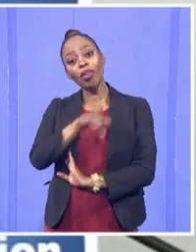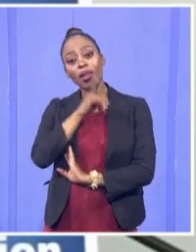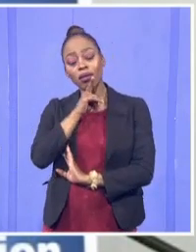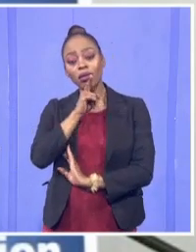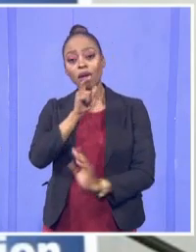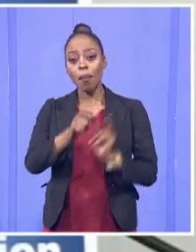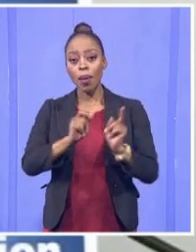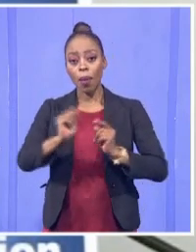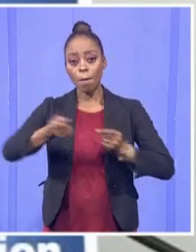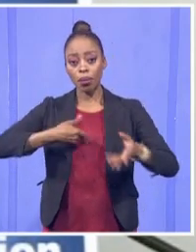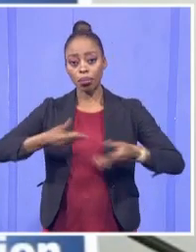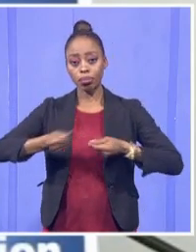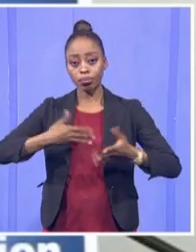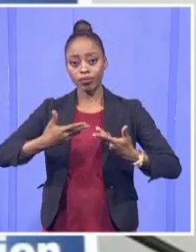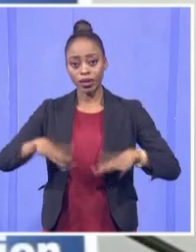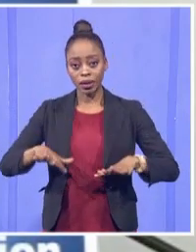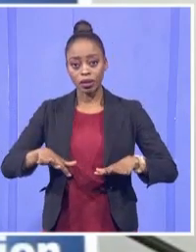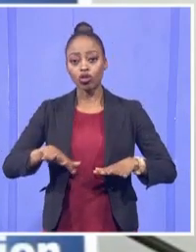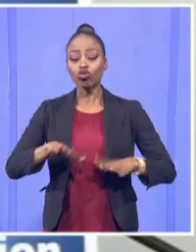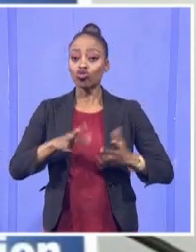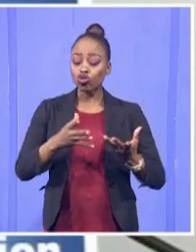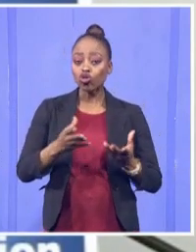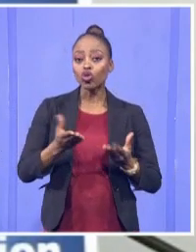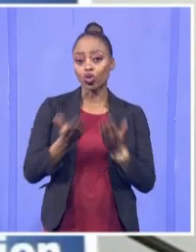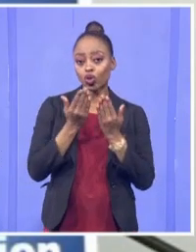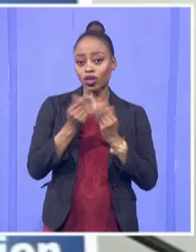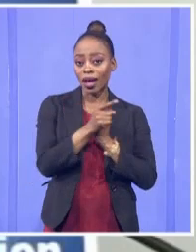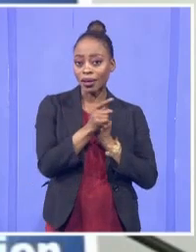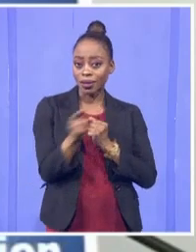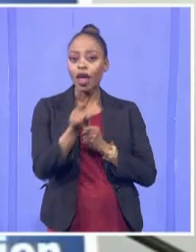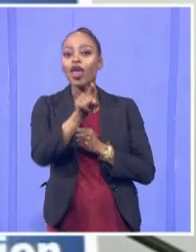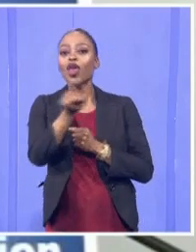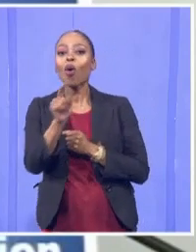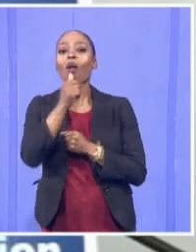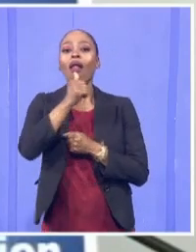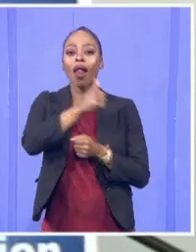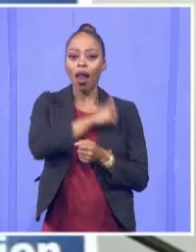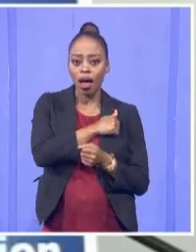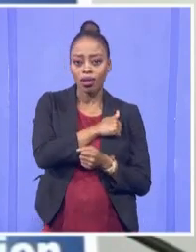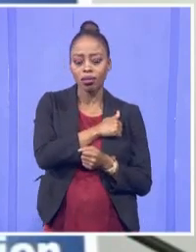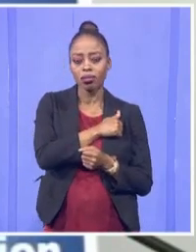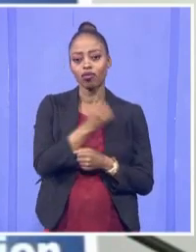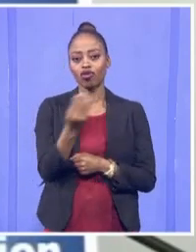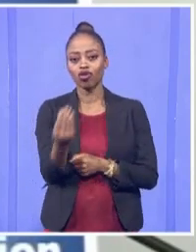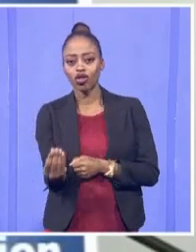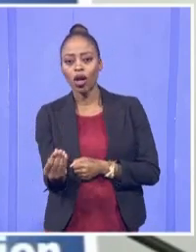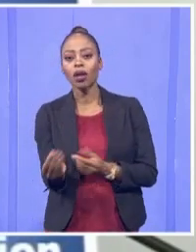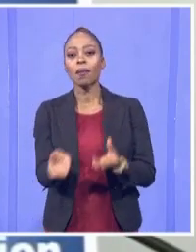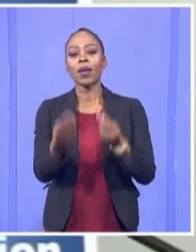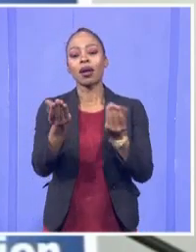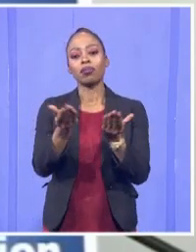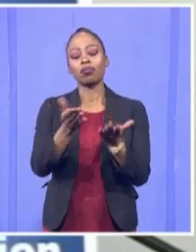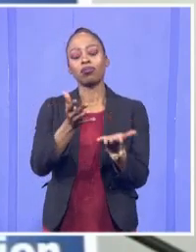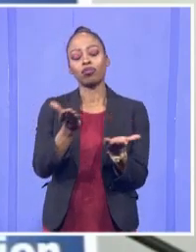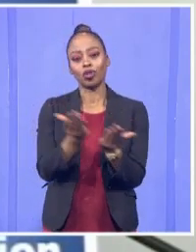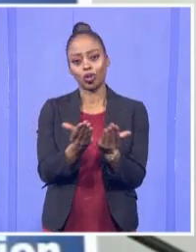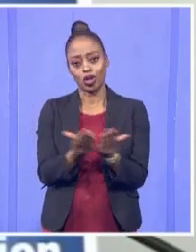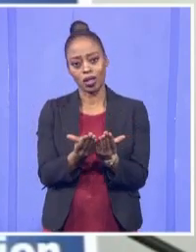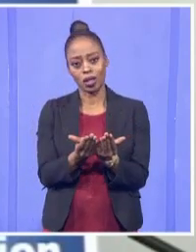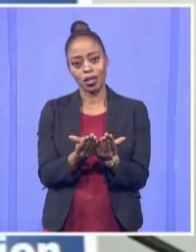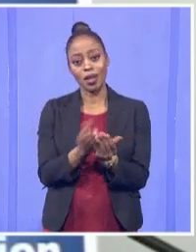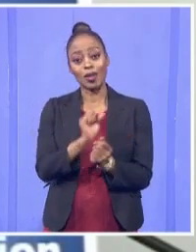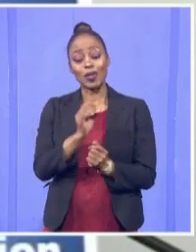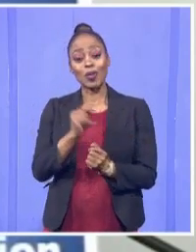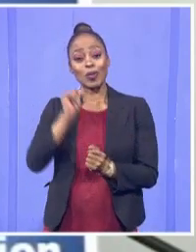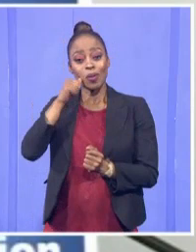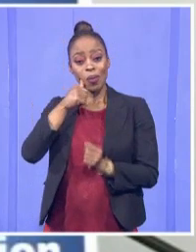that have applied for spaces in our schools, you were fortunate that your child has been placed. So tomorrow we are